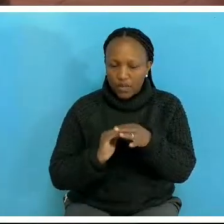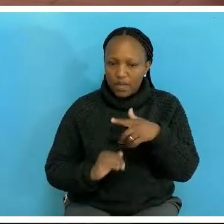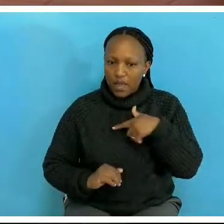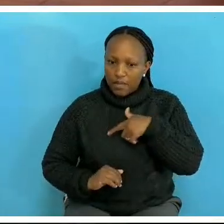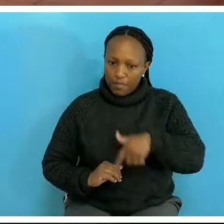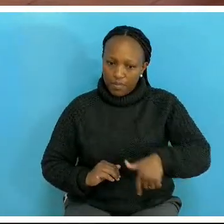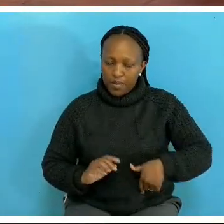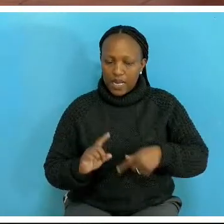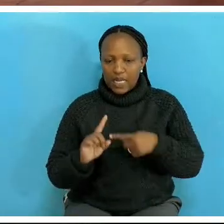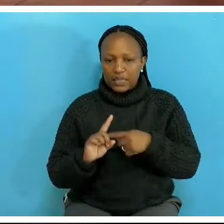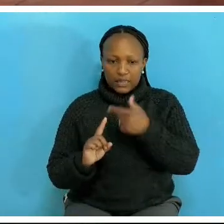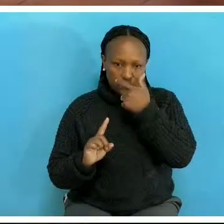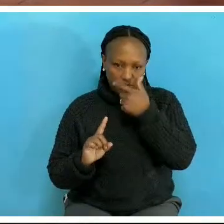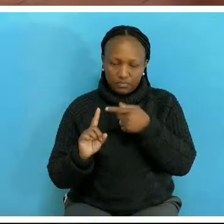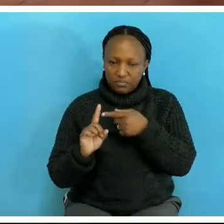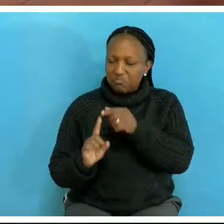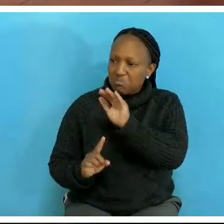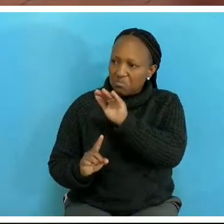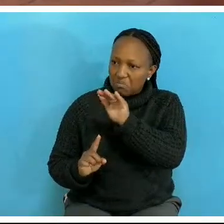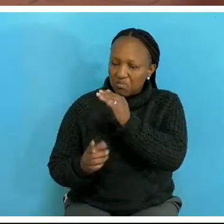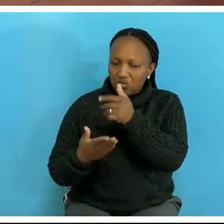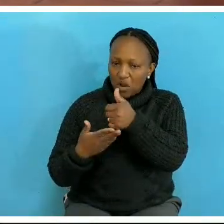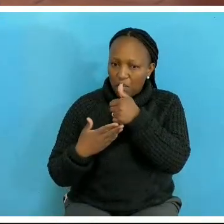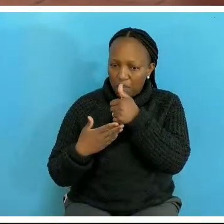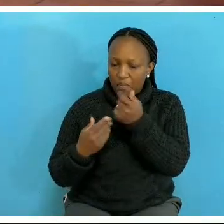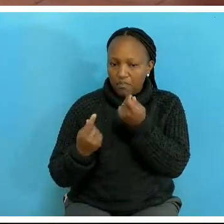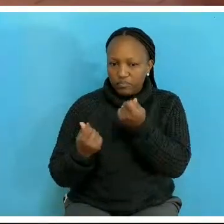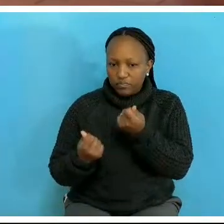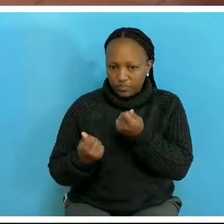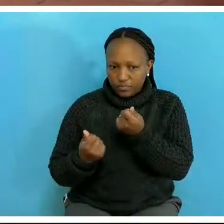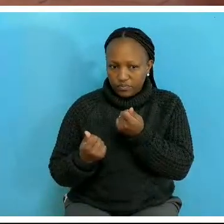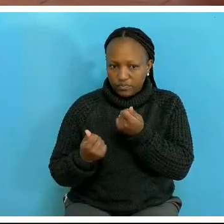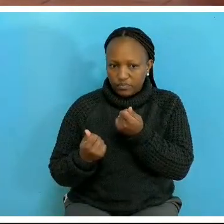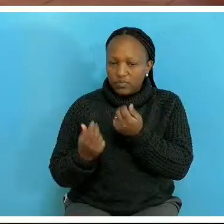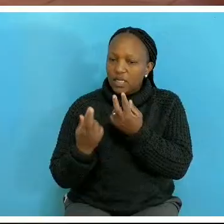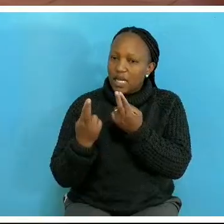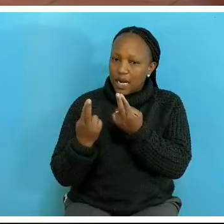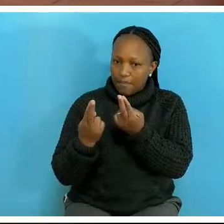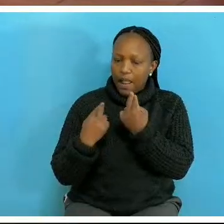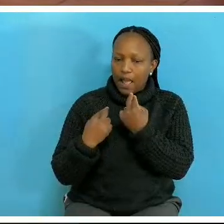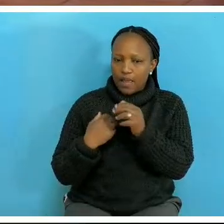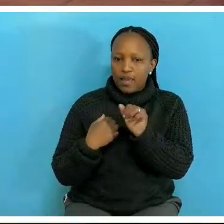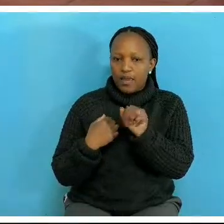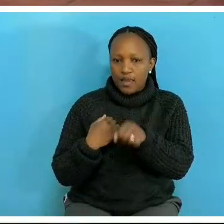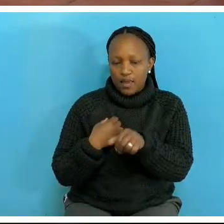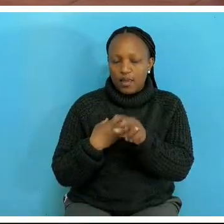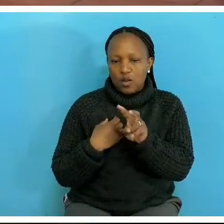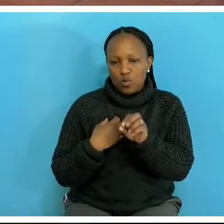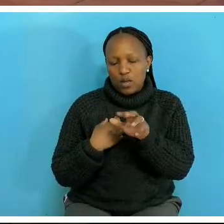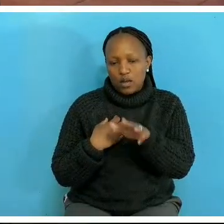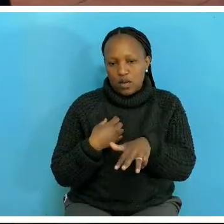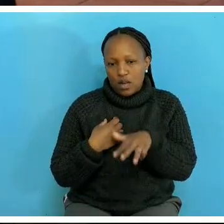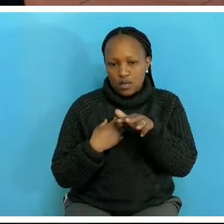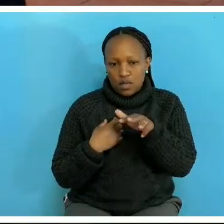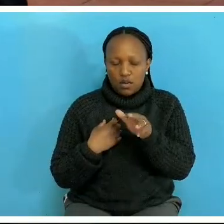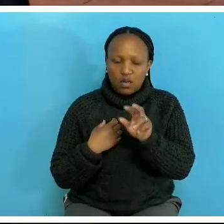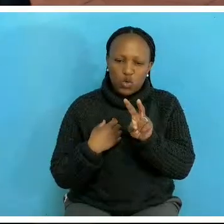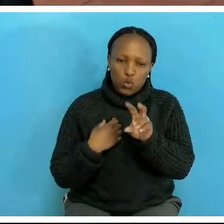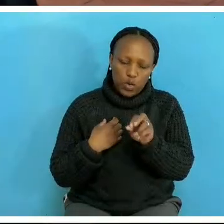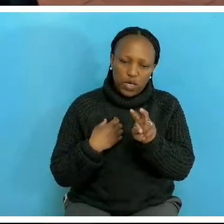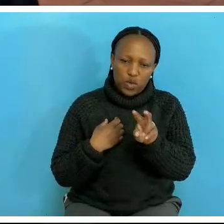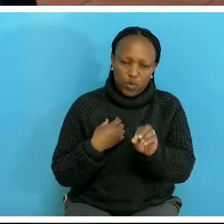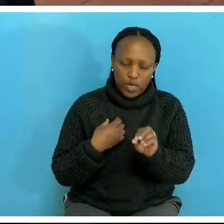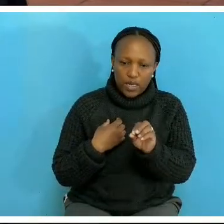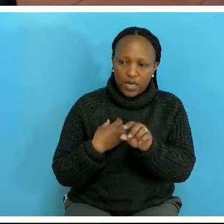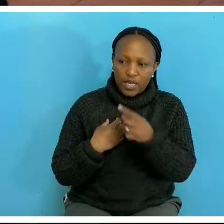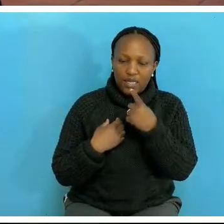Ramaphosa for funding. He did reply back to me in 2019, 2020, and